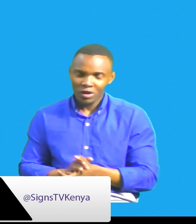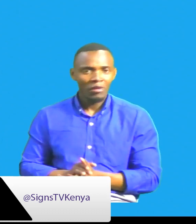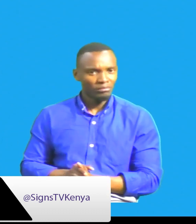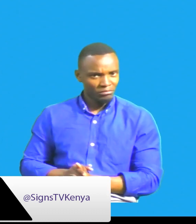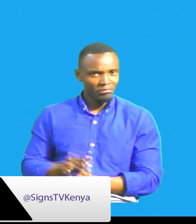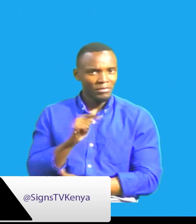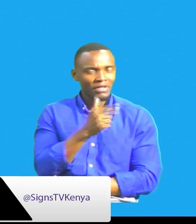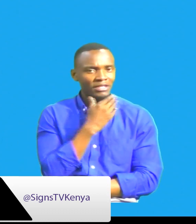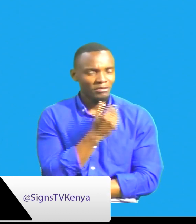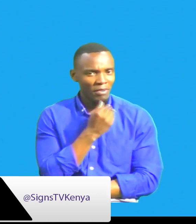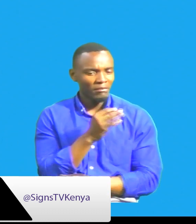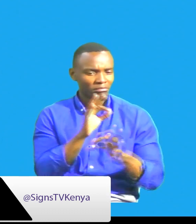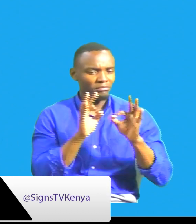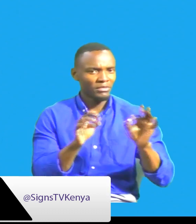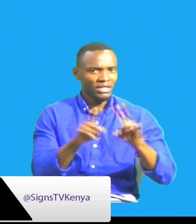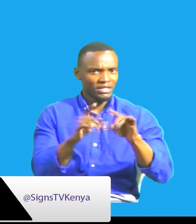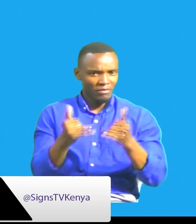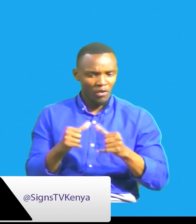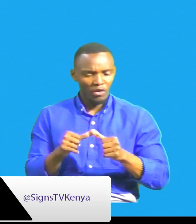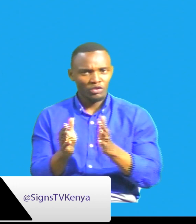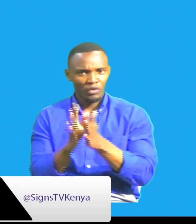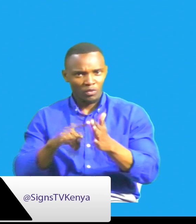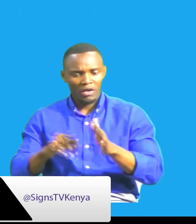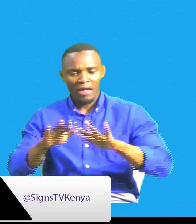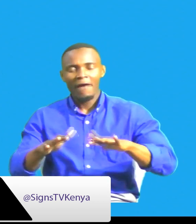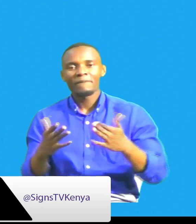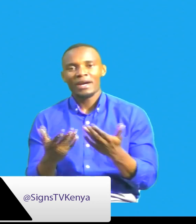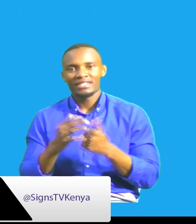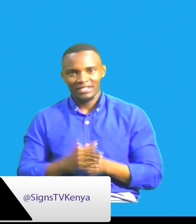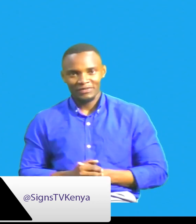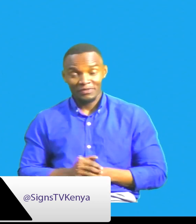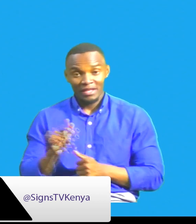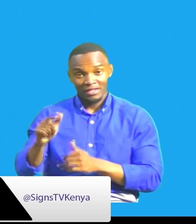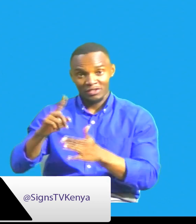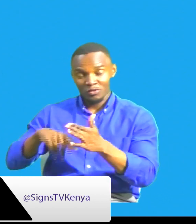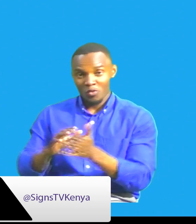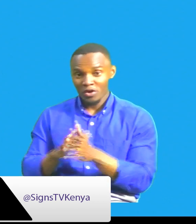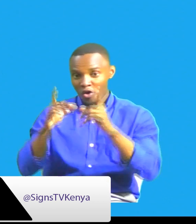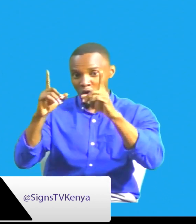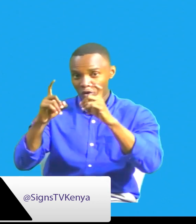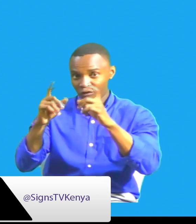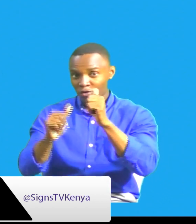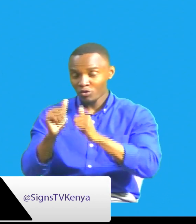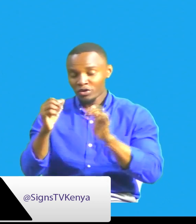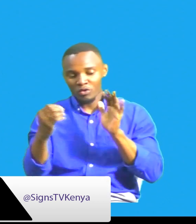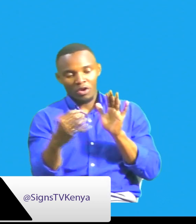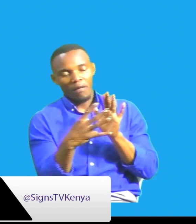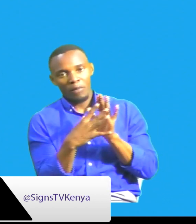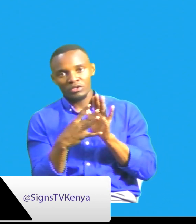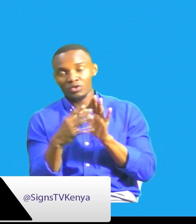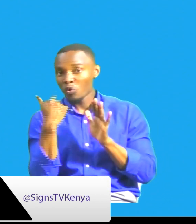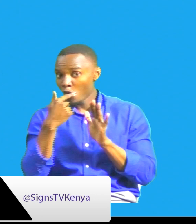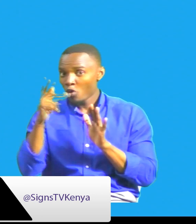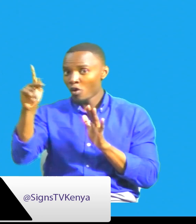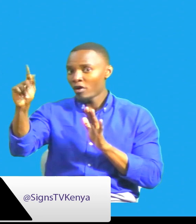anakaa poa sana na bado tuko bash yani mo. This ilikuwa kwa some photo yenye alikuwa amepost, Karen alikuwa